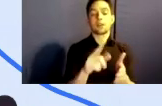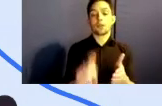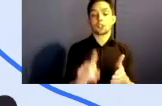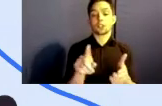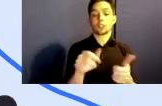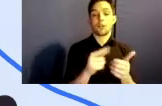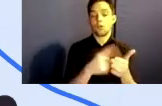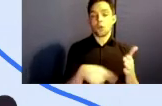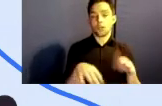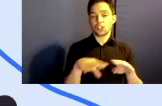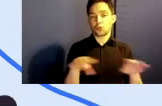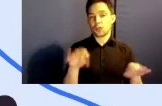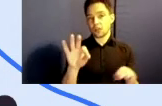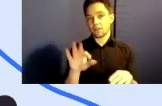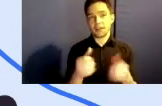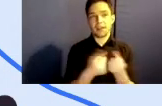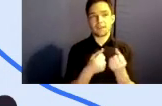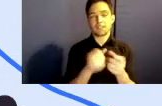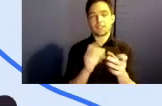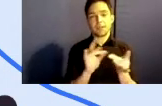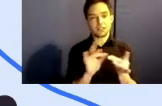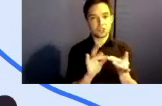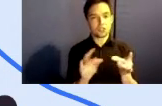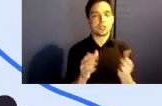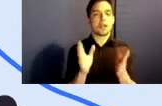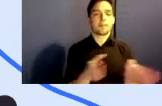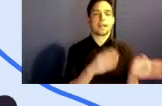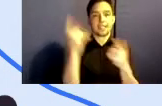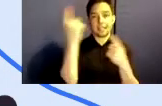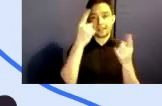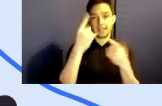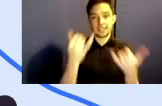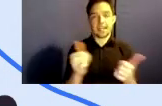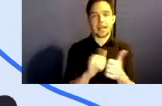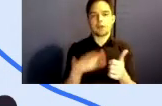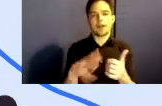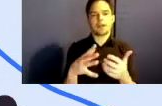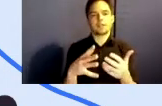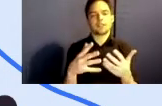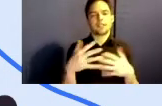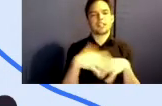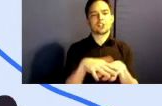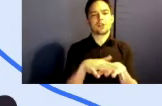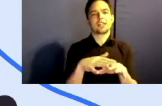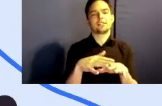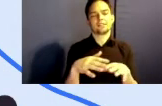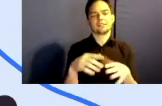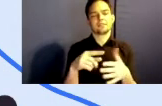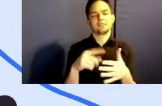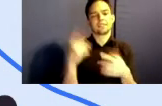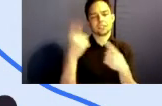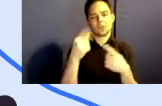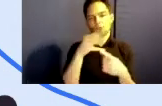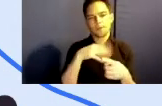have our advocacy messages and our planning and thinking today really integrated the consideration for women and girls